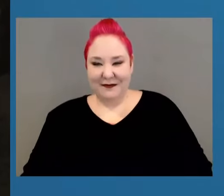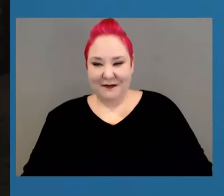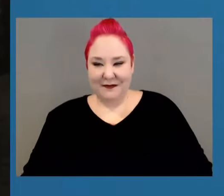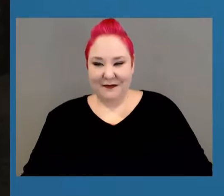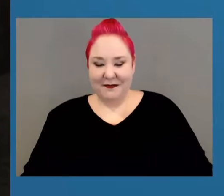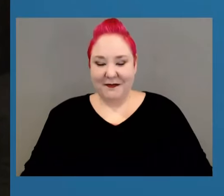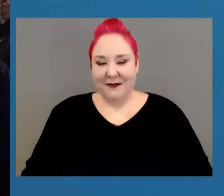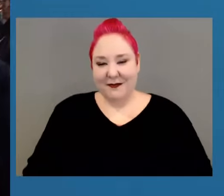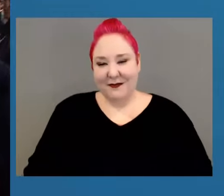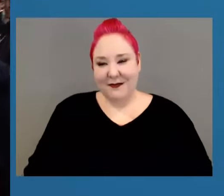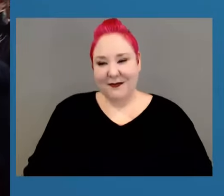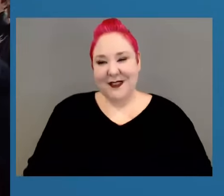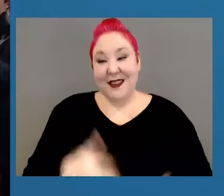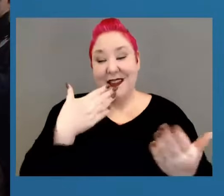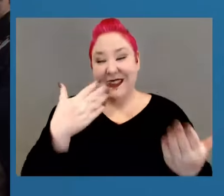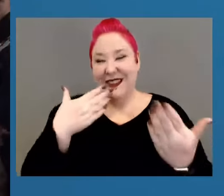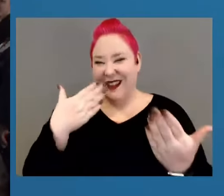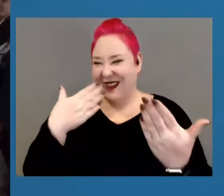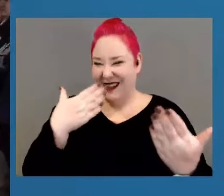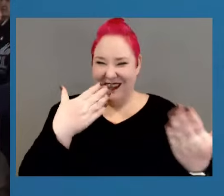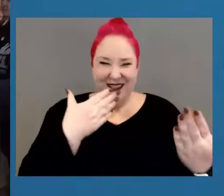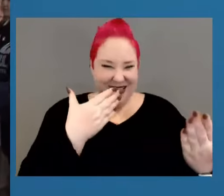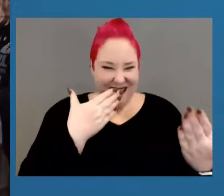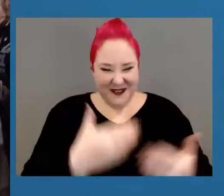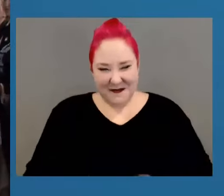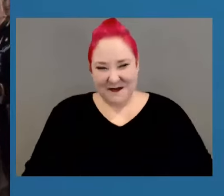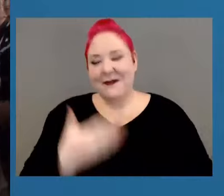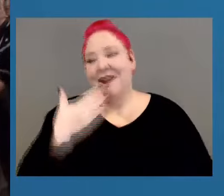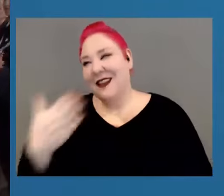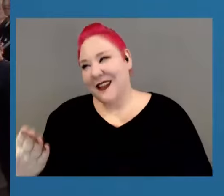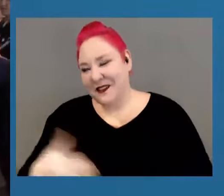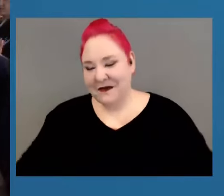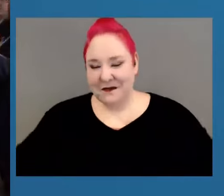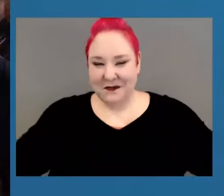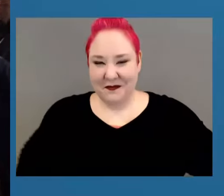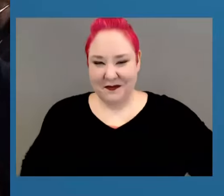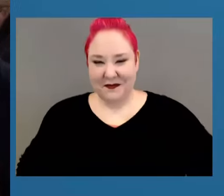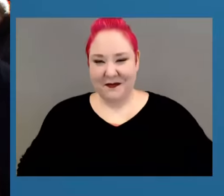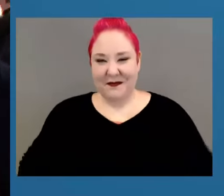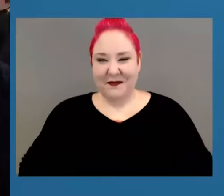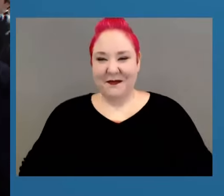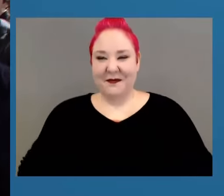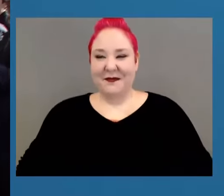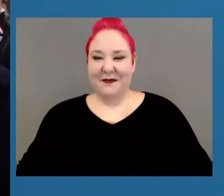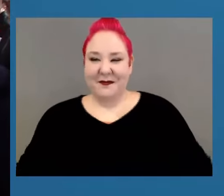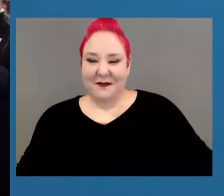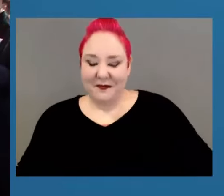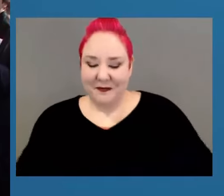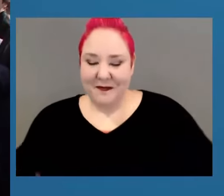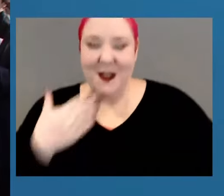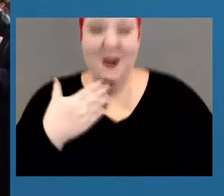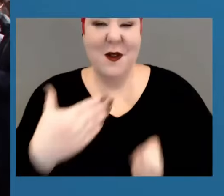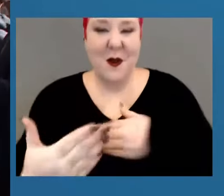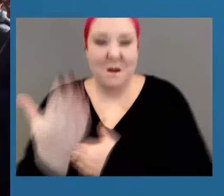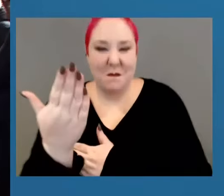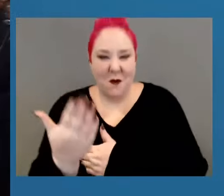Thanks for being here. Thank you. Good to see you. Good morning. Good